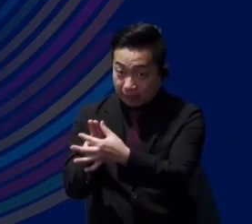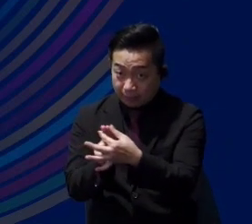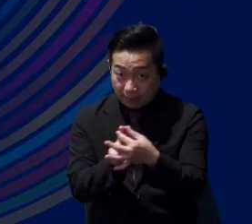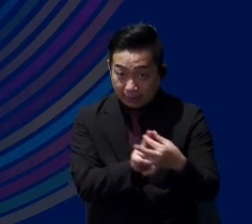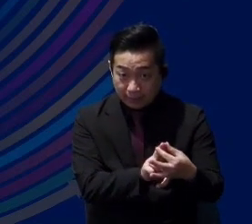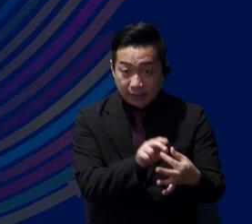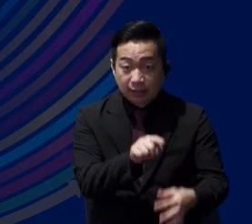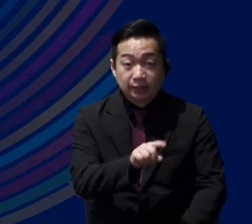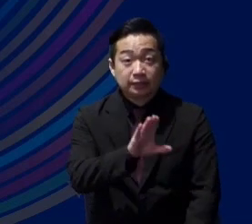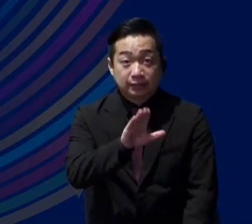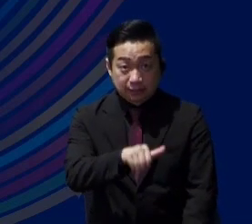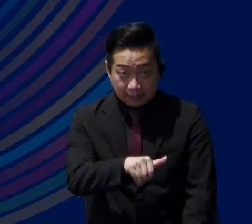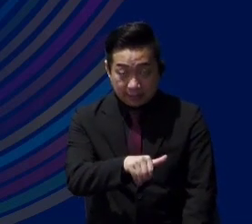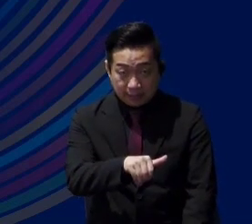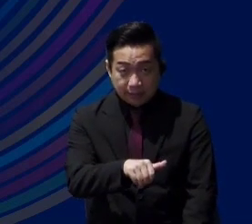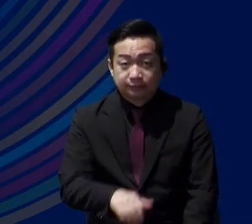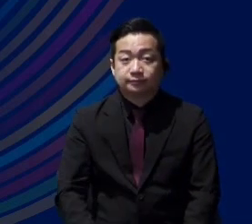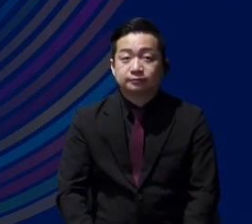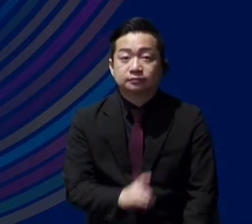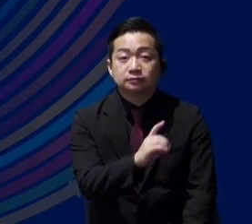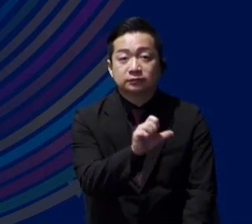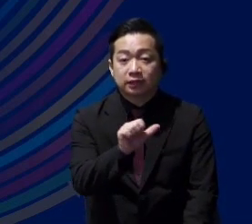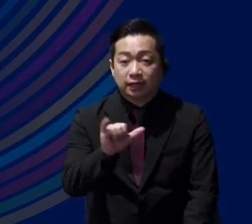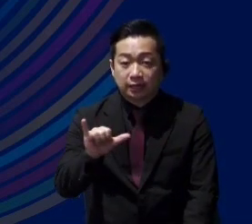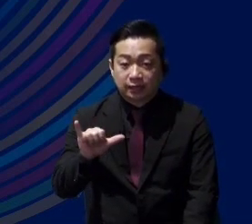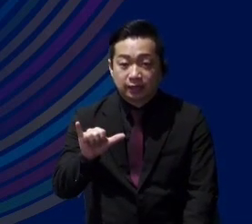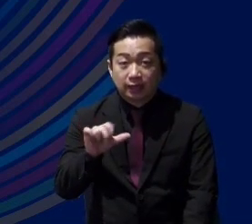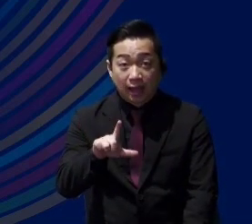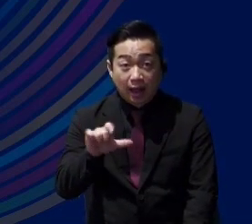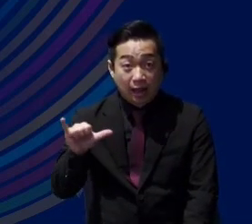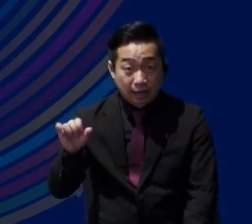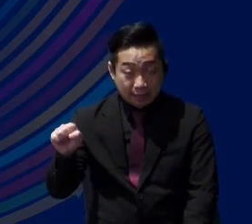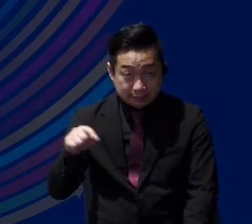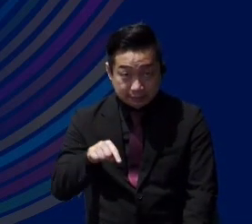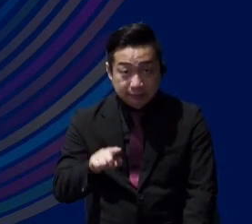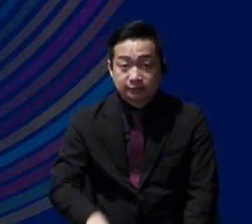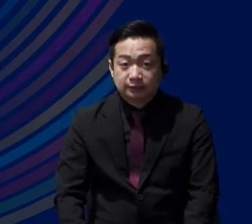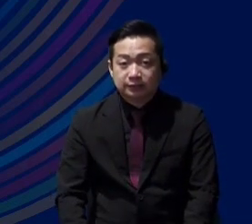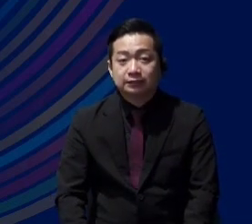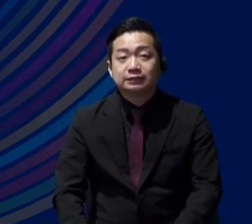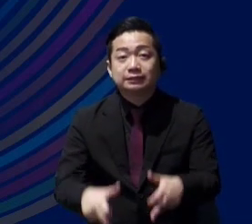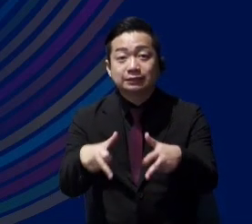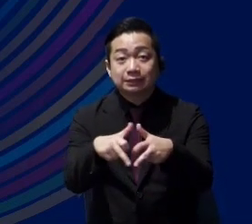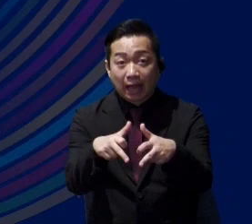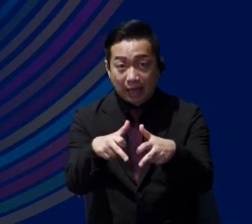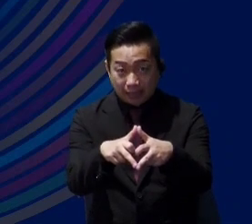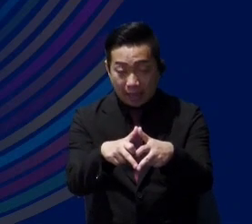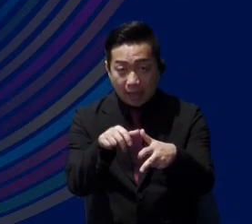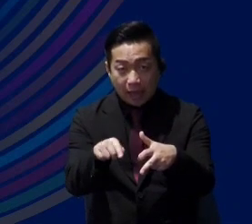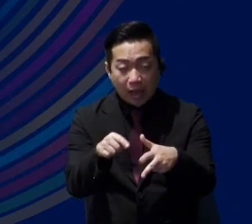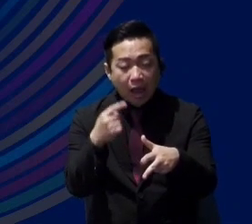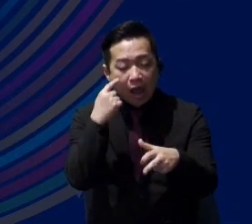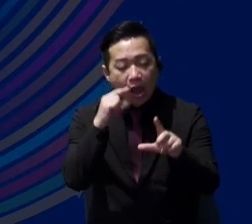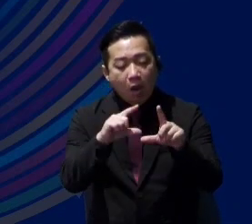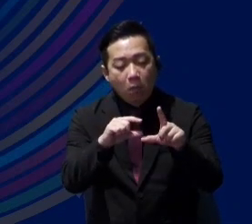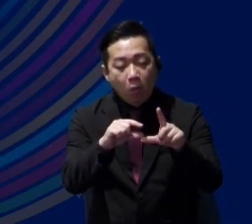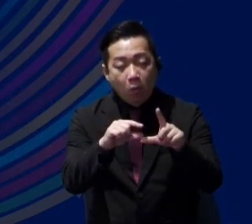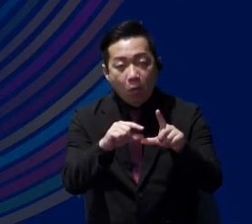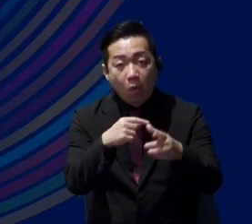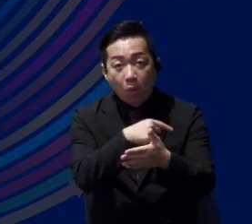many years we lost due to the premature deaths and due to the